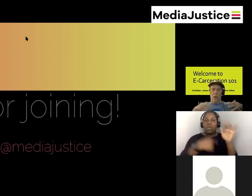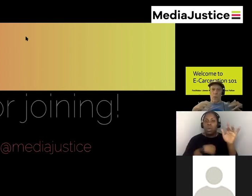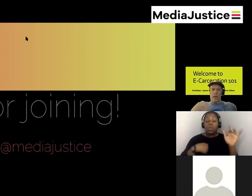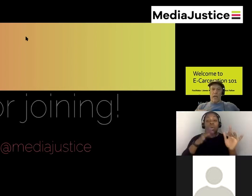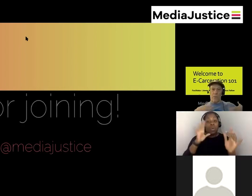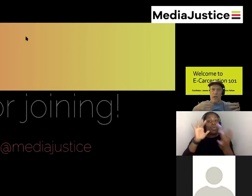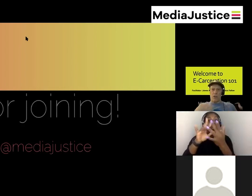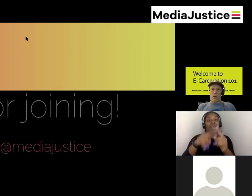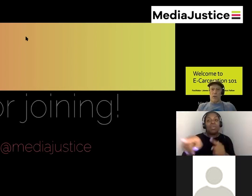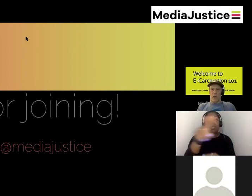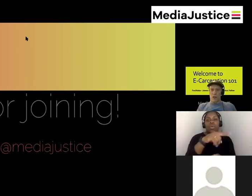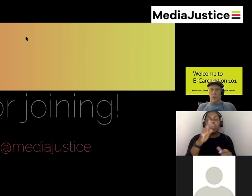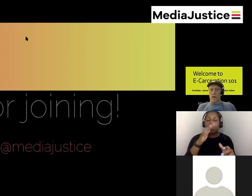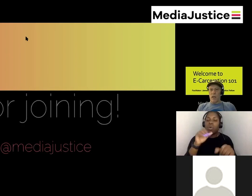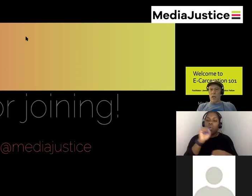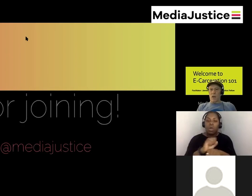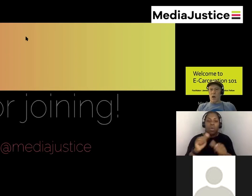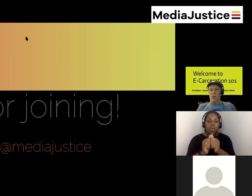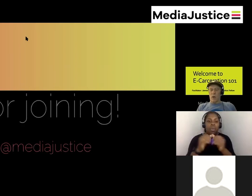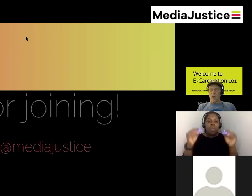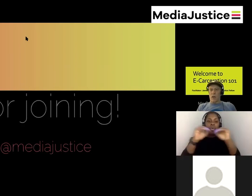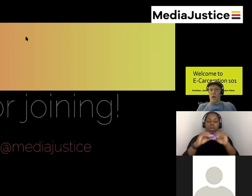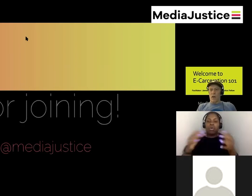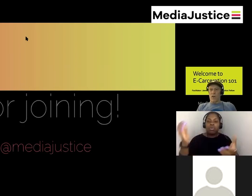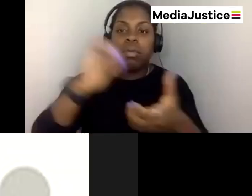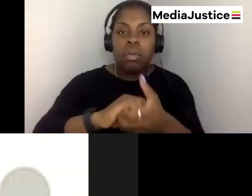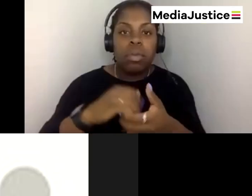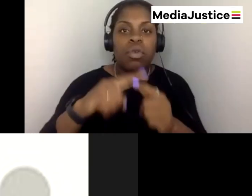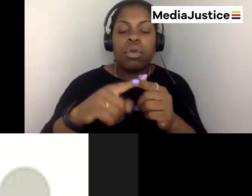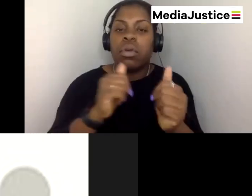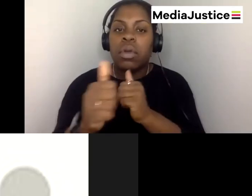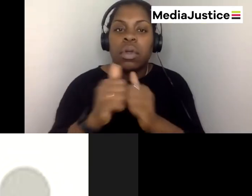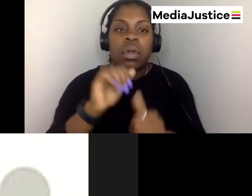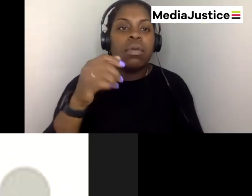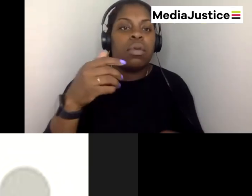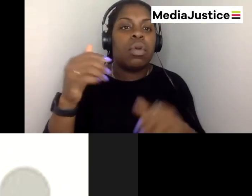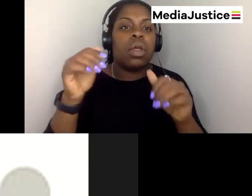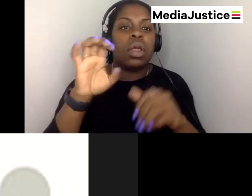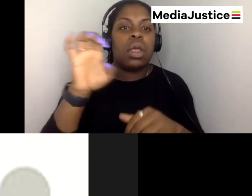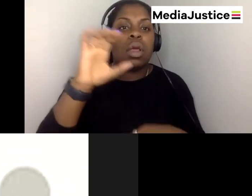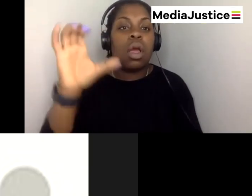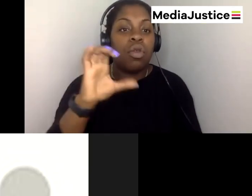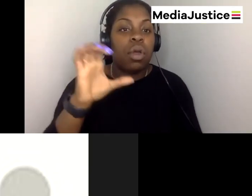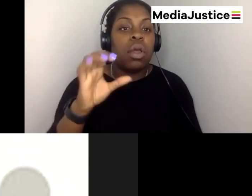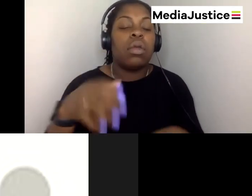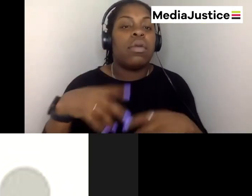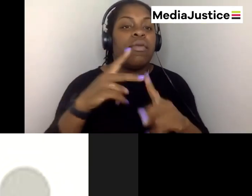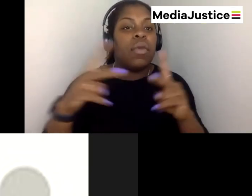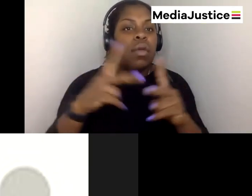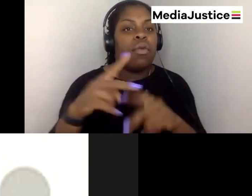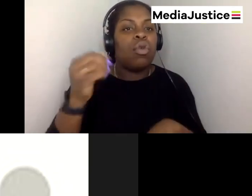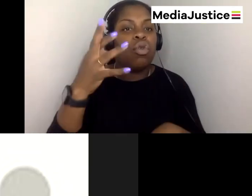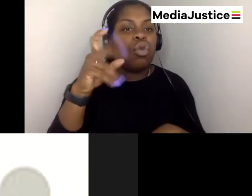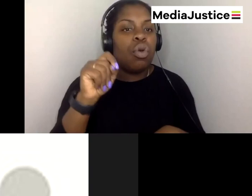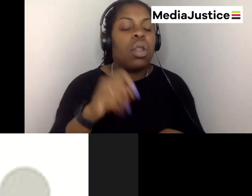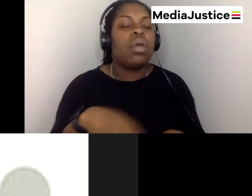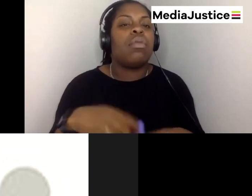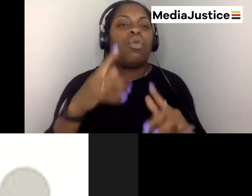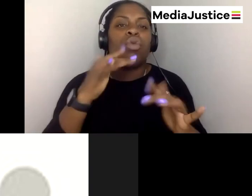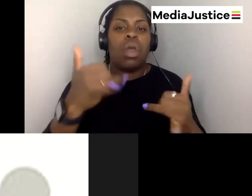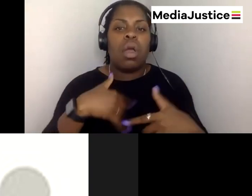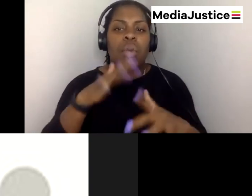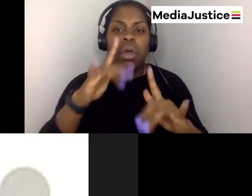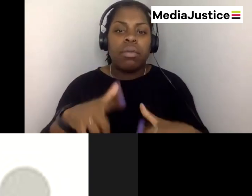with more campaigns around the issue of e-carceration very shortly. Thank you so much. I'll hand over to